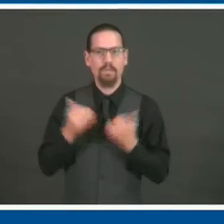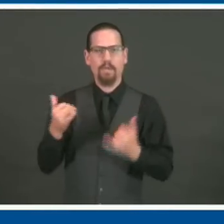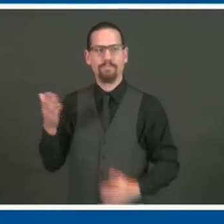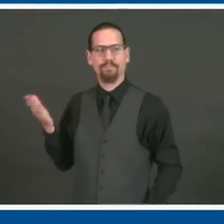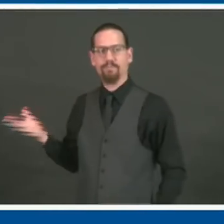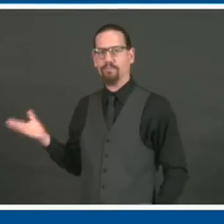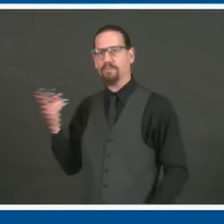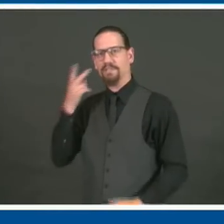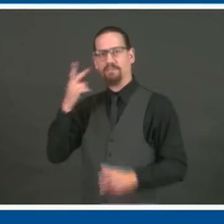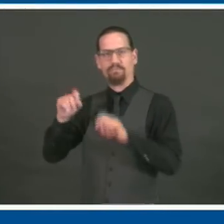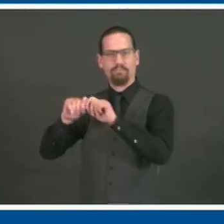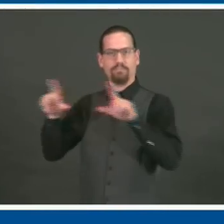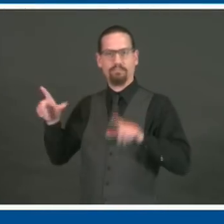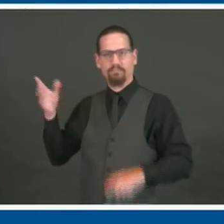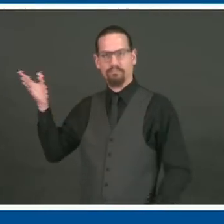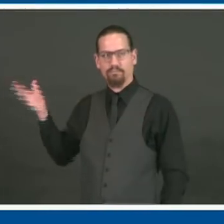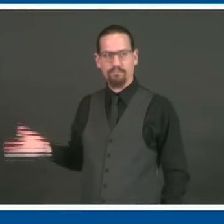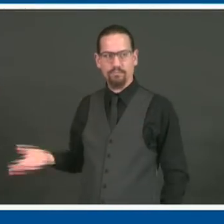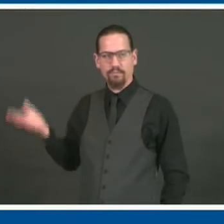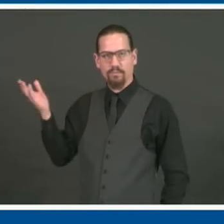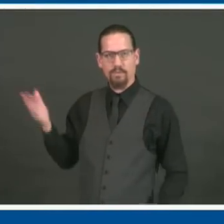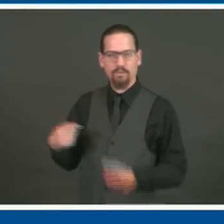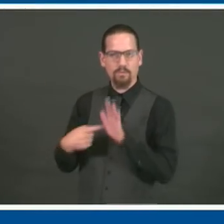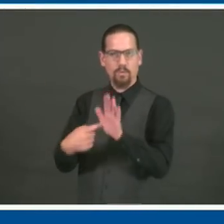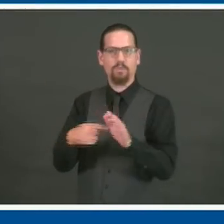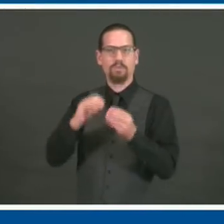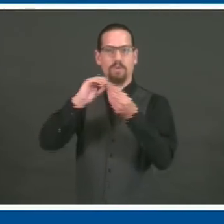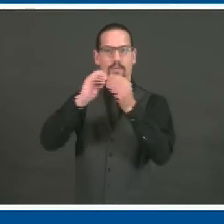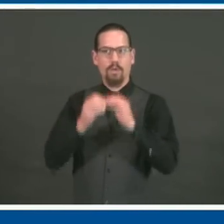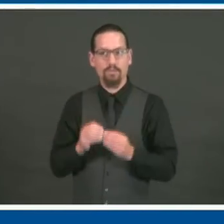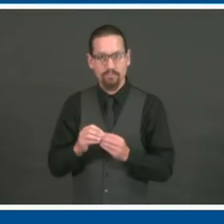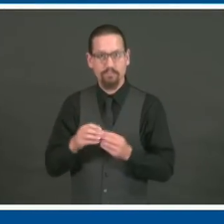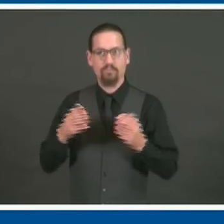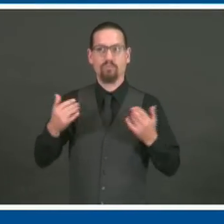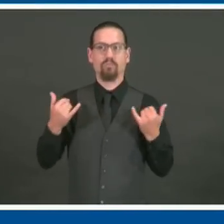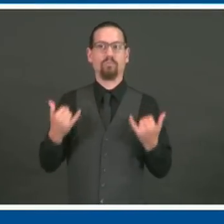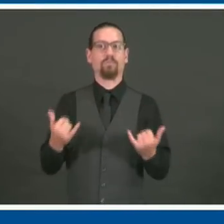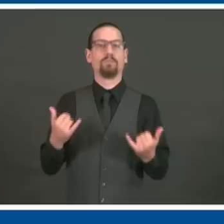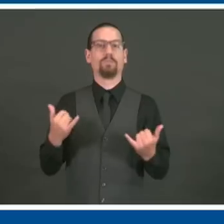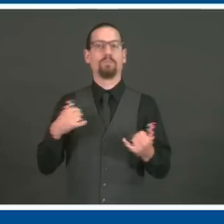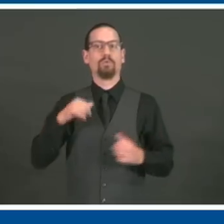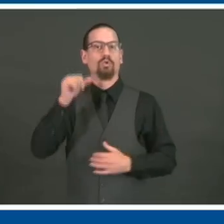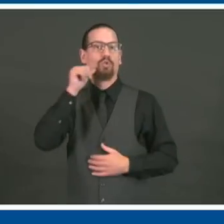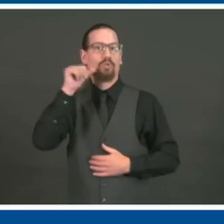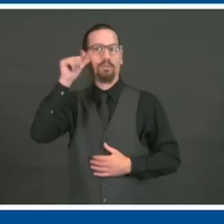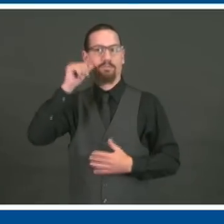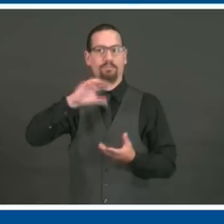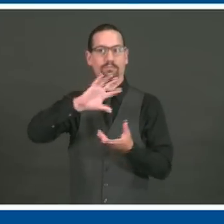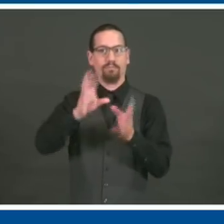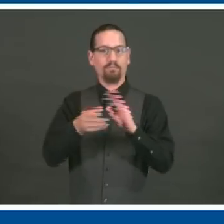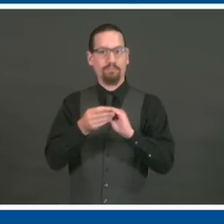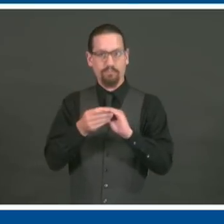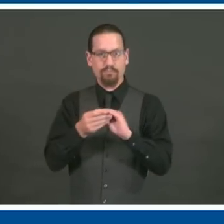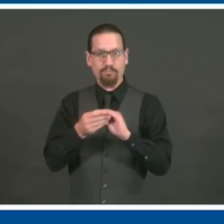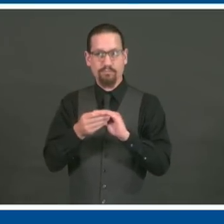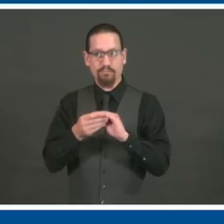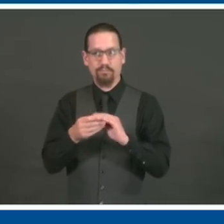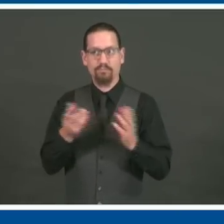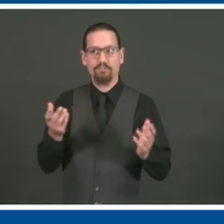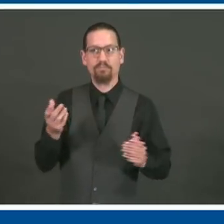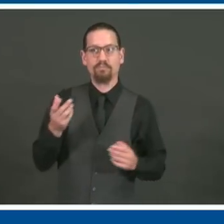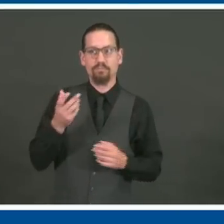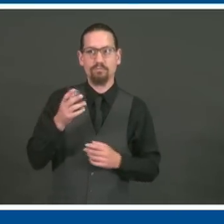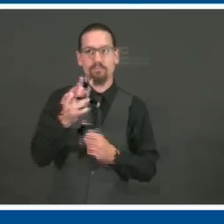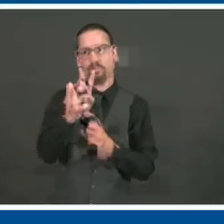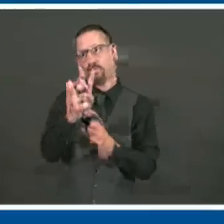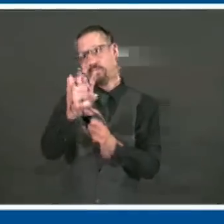please put the slide up. Today, we're reporting that yesterday we had an additional 79